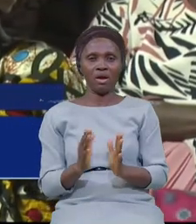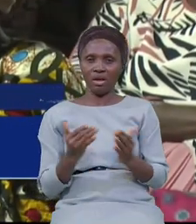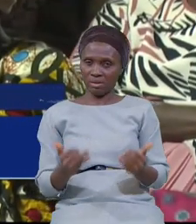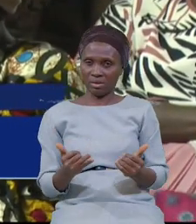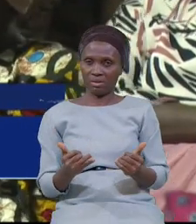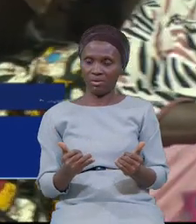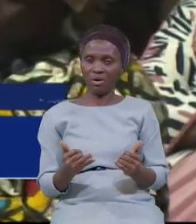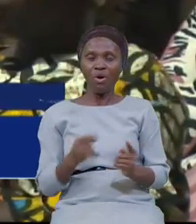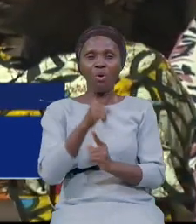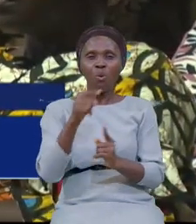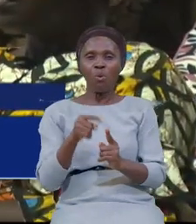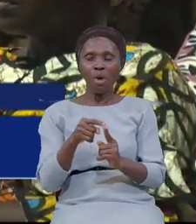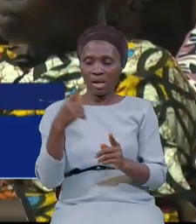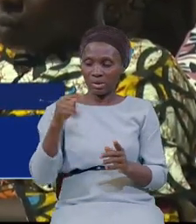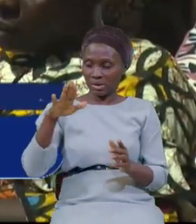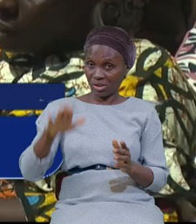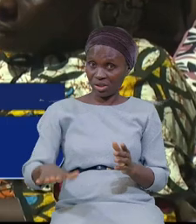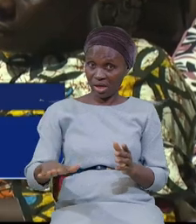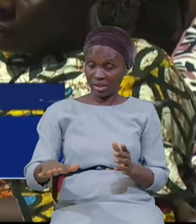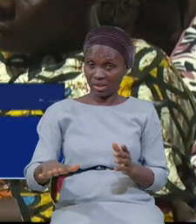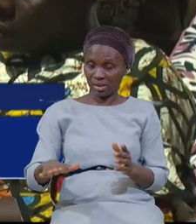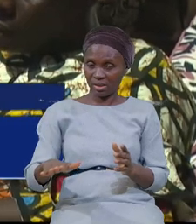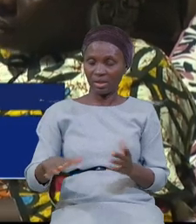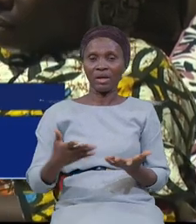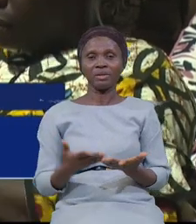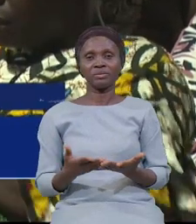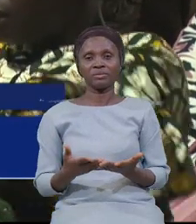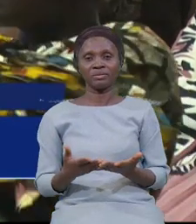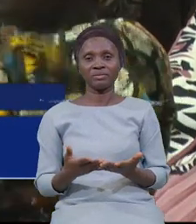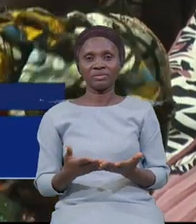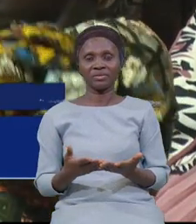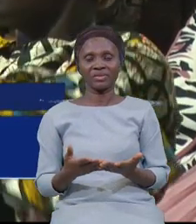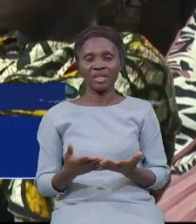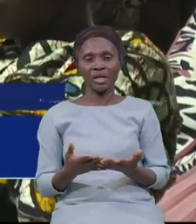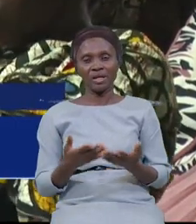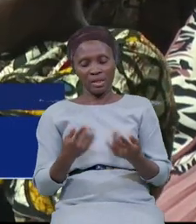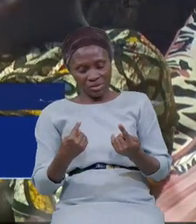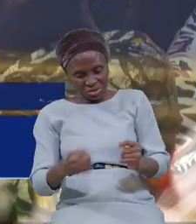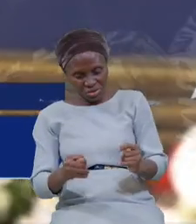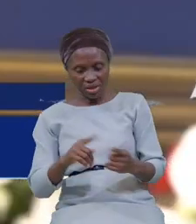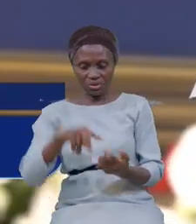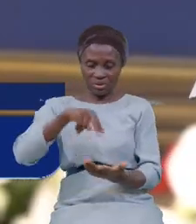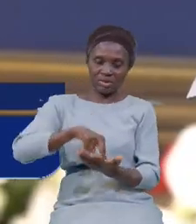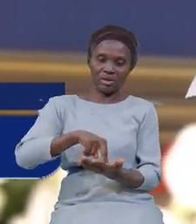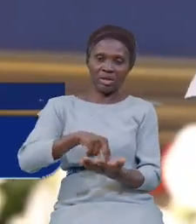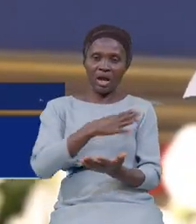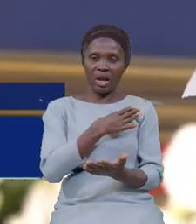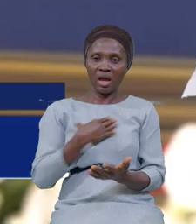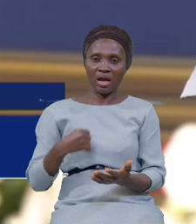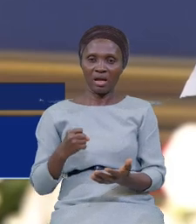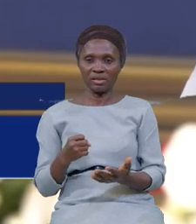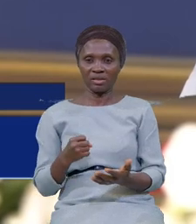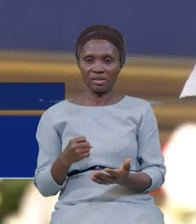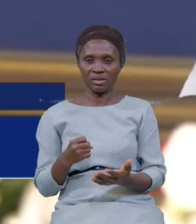up, and the child attempts to stand up and she fell back, what did you